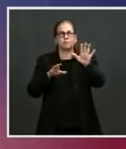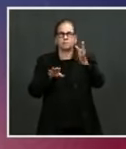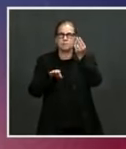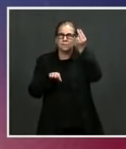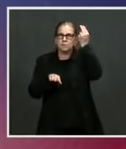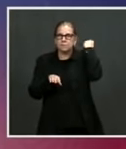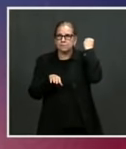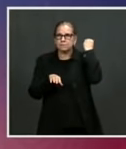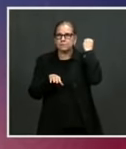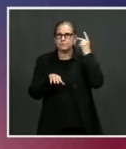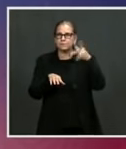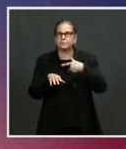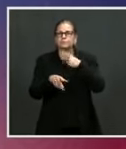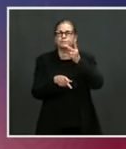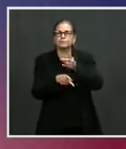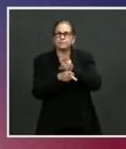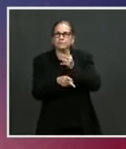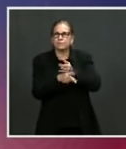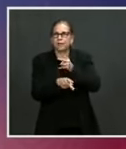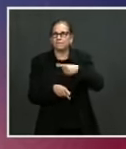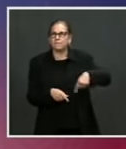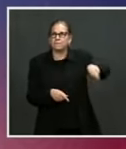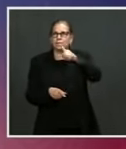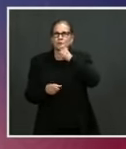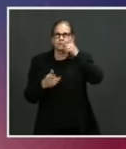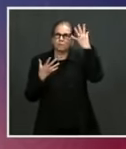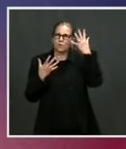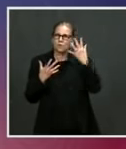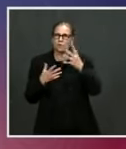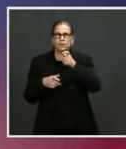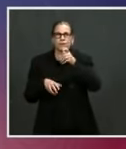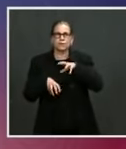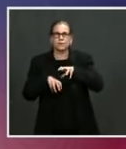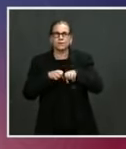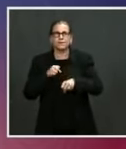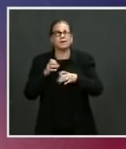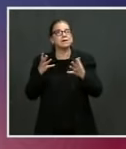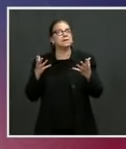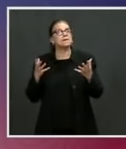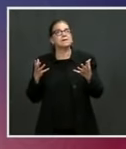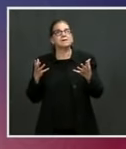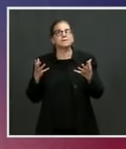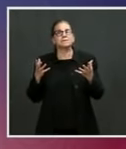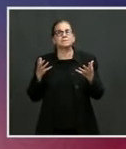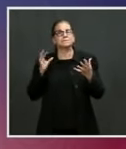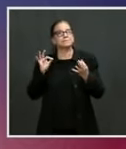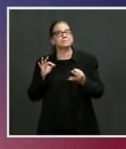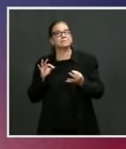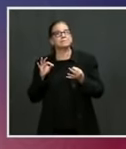and by seeking to perfect our union and defend our democracy,